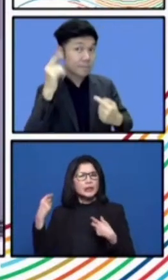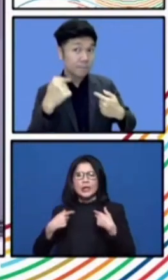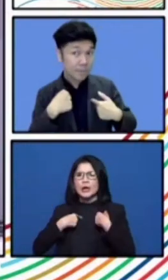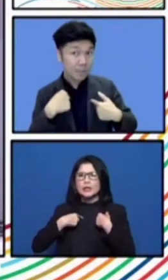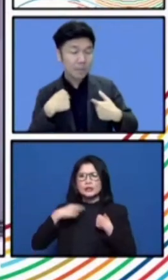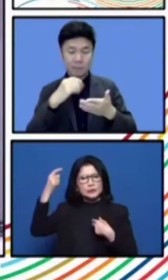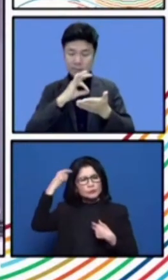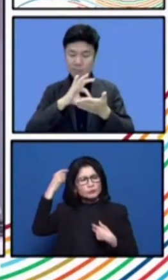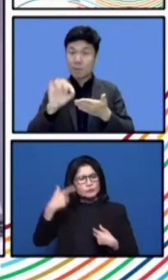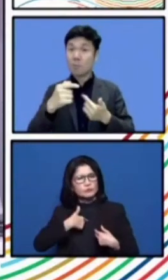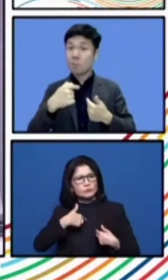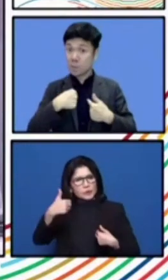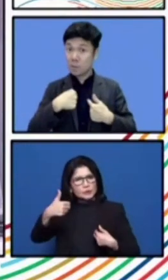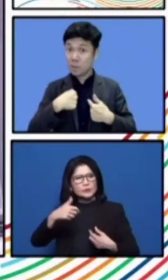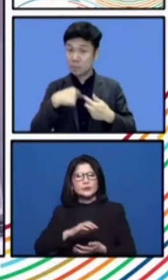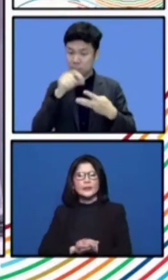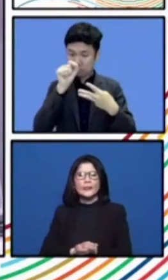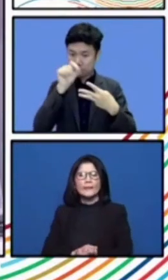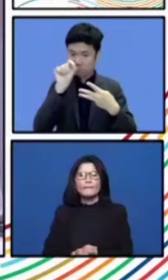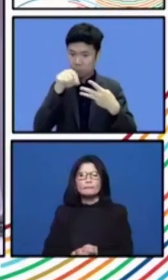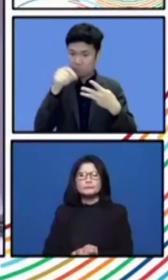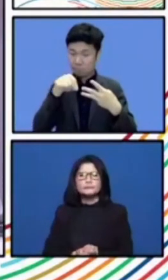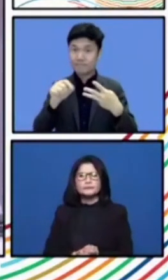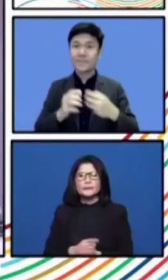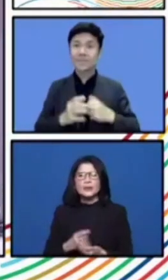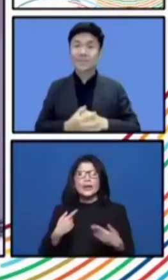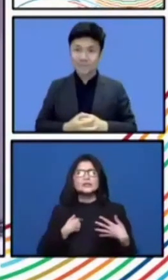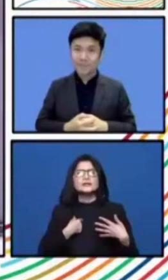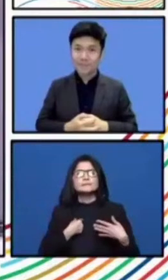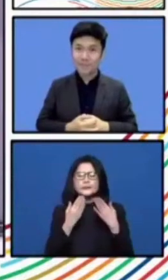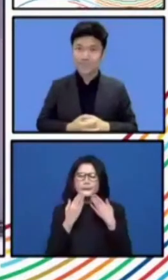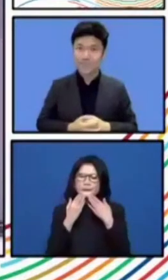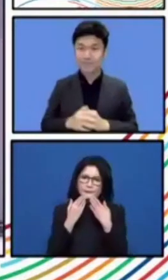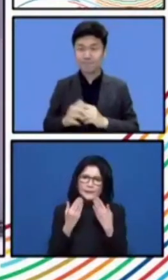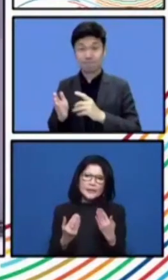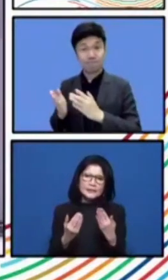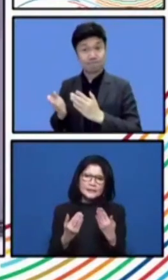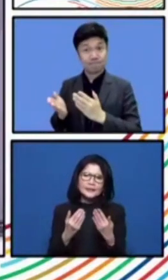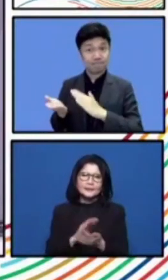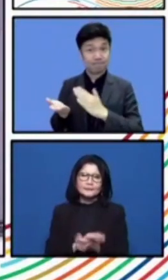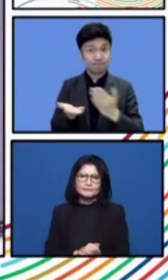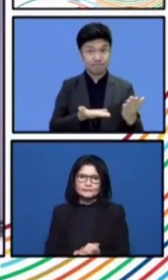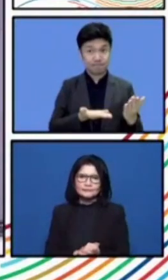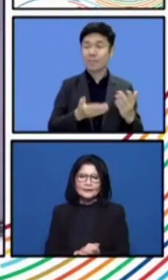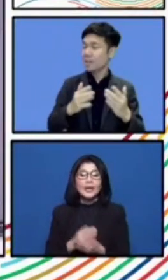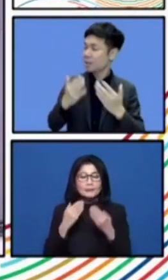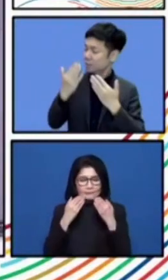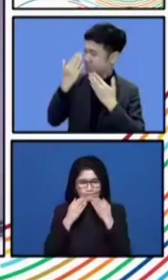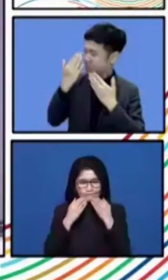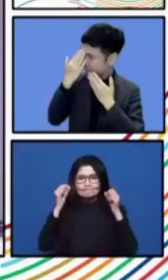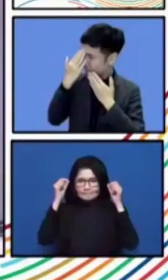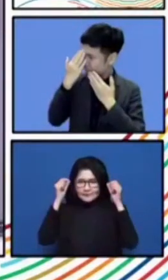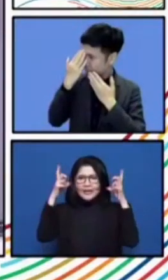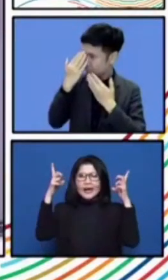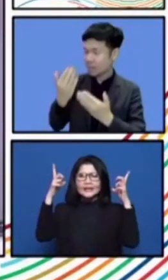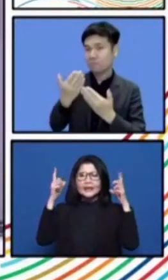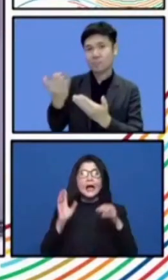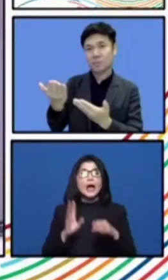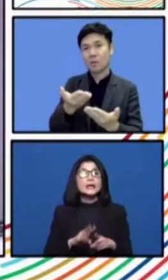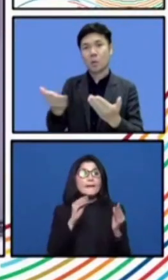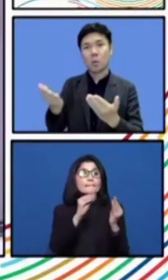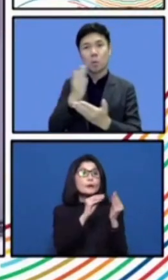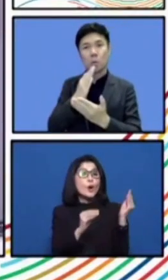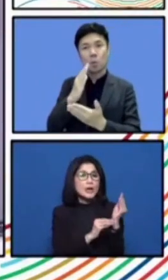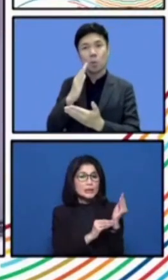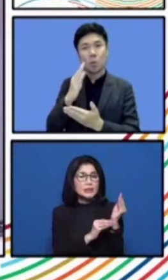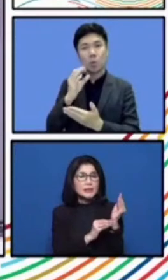uh again I'm also thankful and acknowledge the presence of the the disability constituency I'm a civilian Remains the